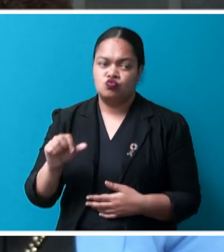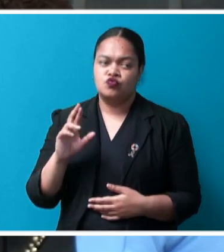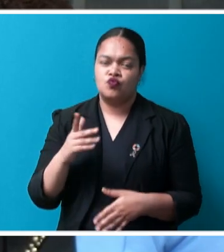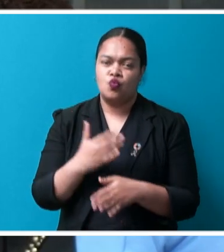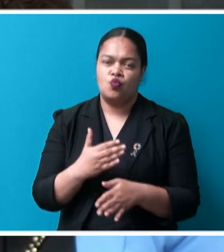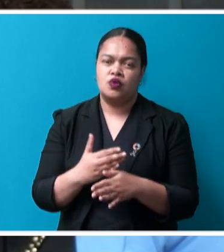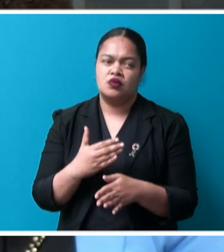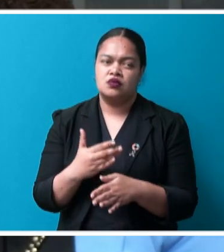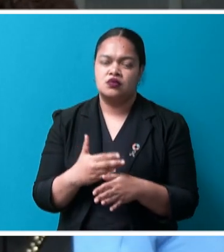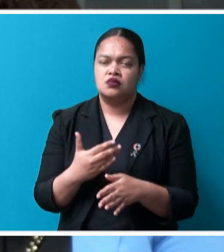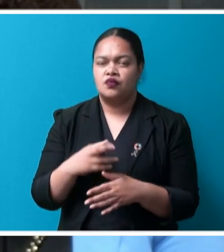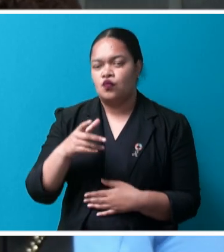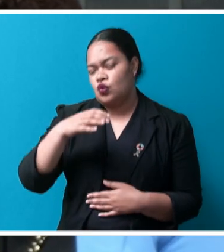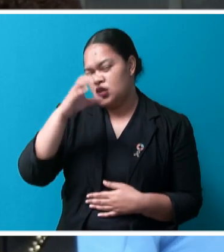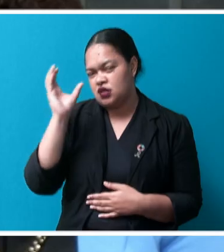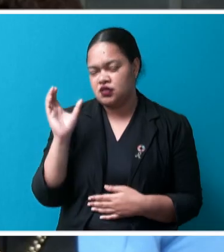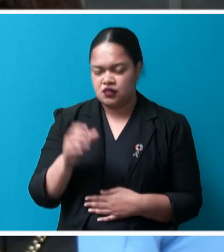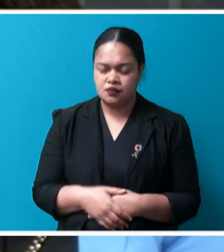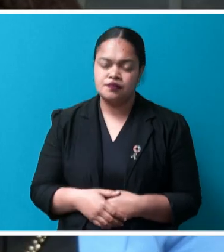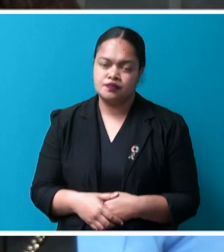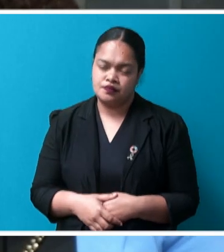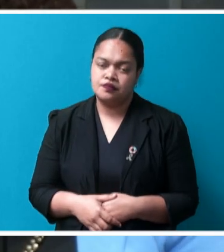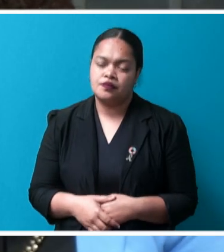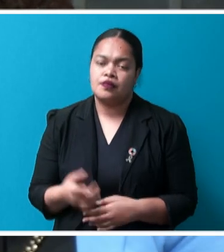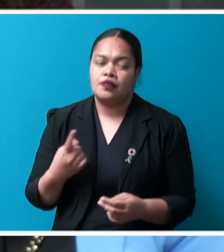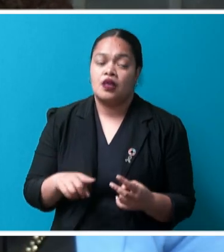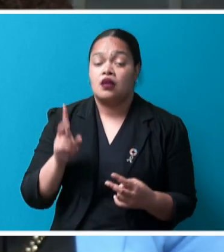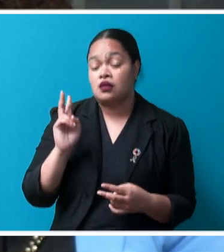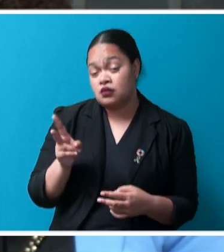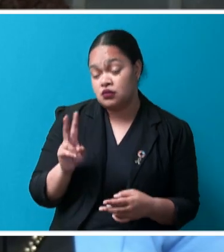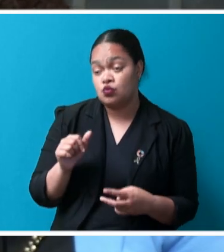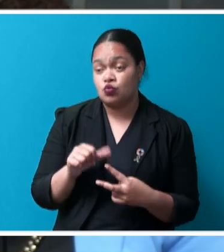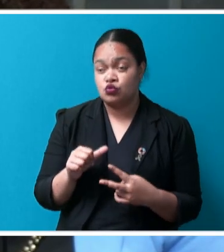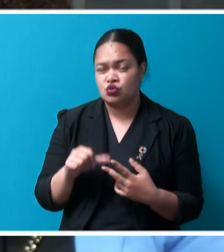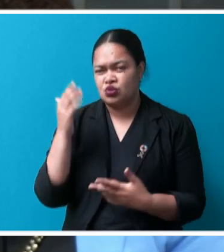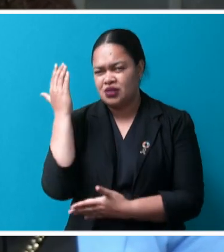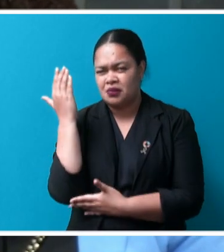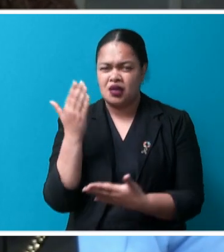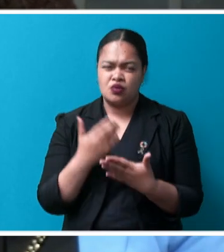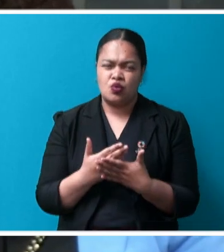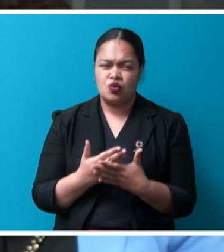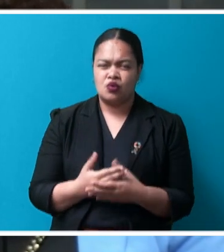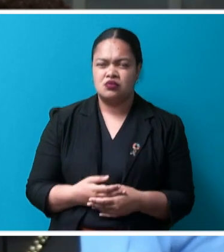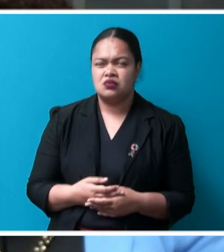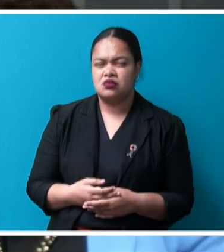area for the nursing station. And again, it depends on